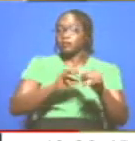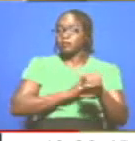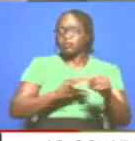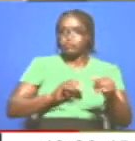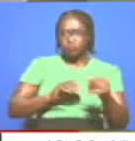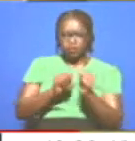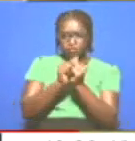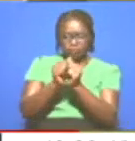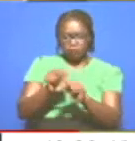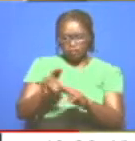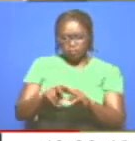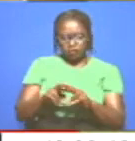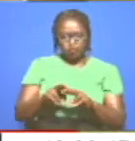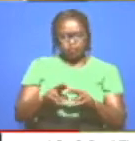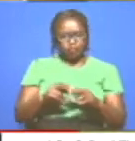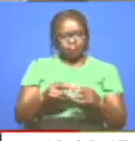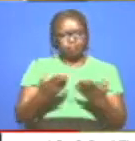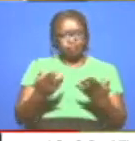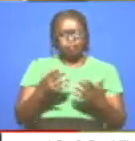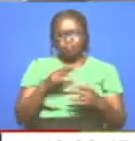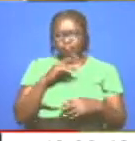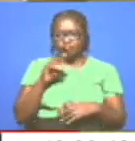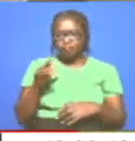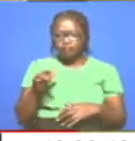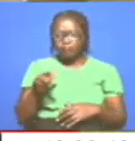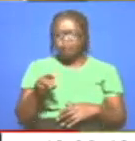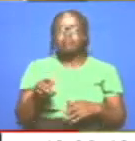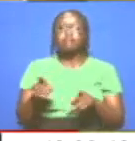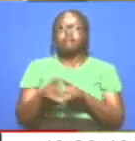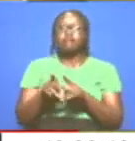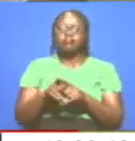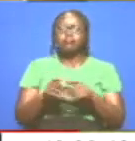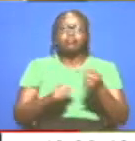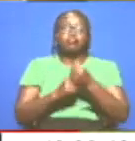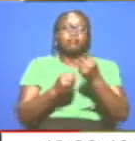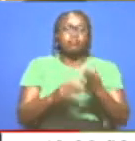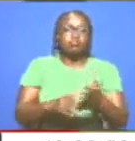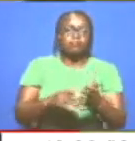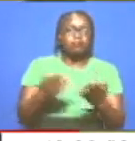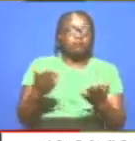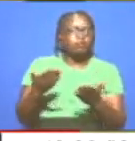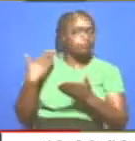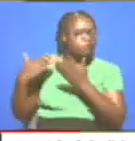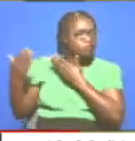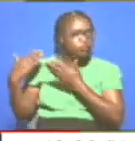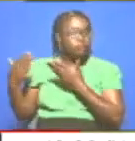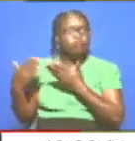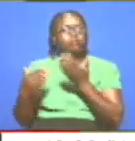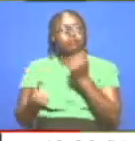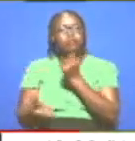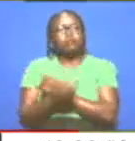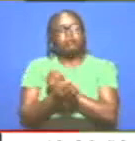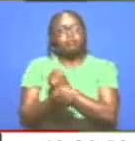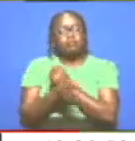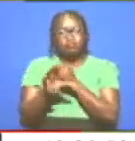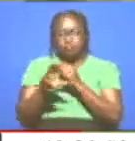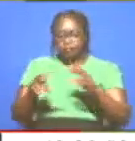and apart from committee, we have well-wishers, even our legends. We'll make them, we'll take their advices and to